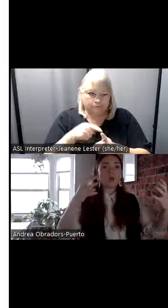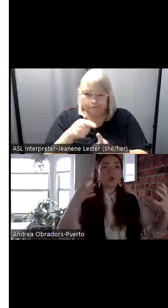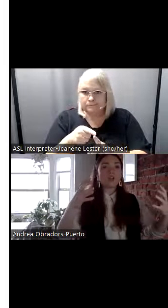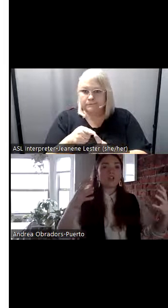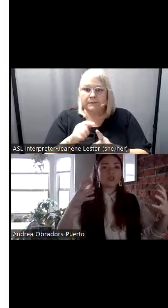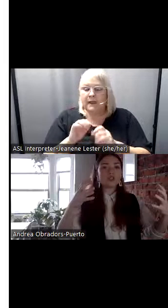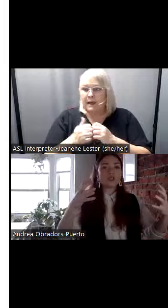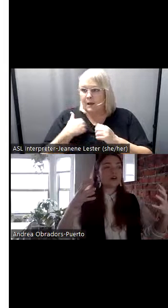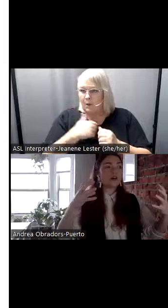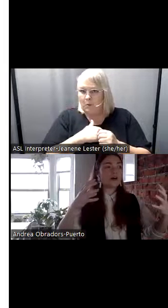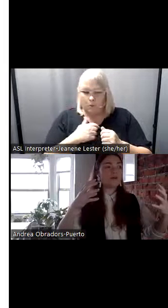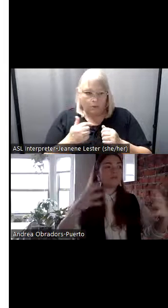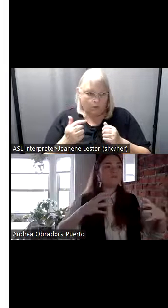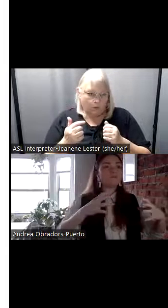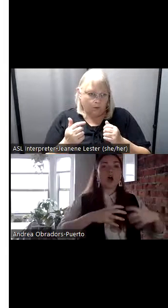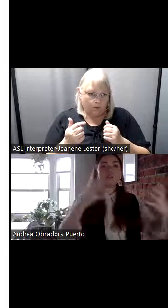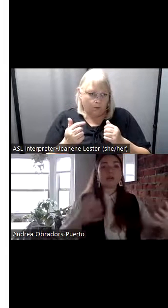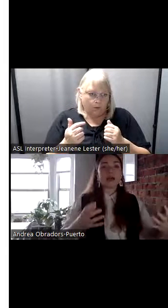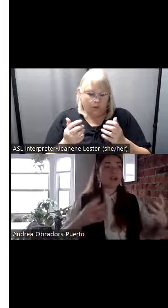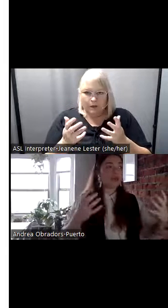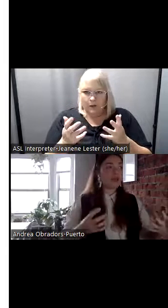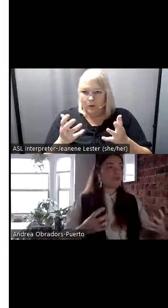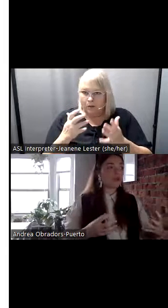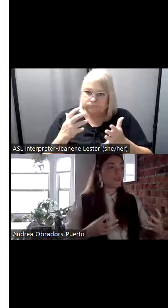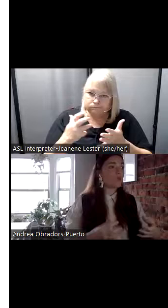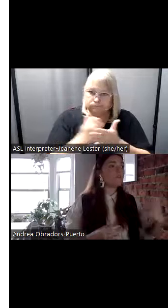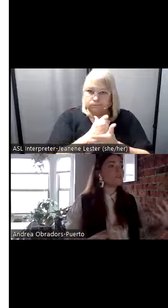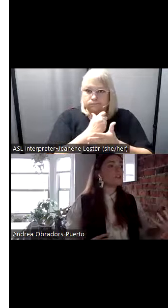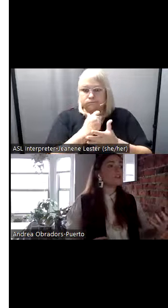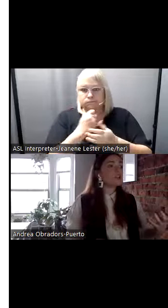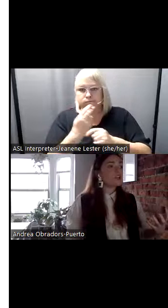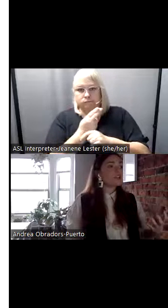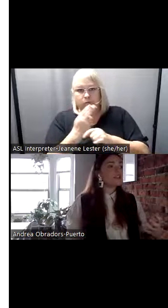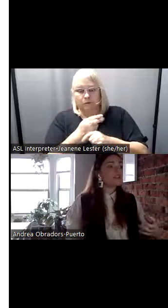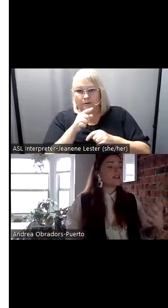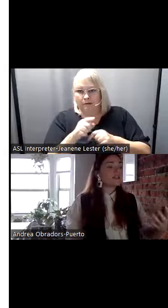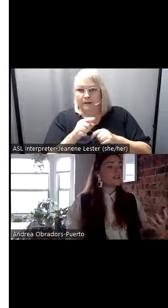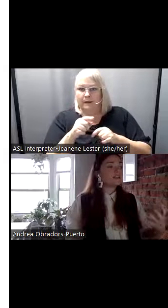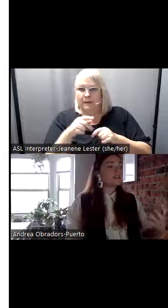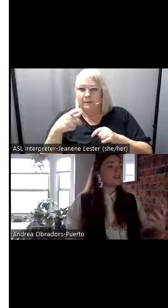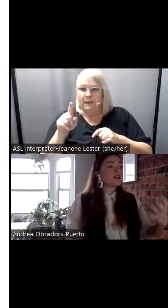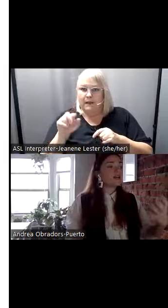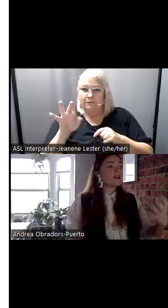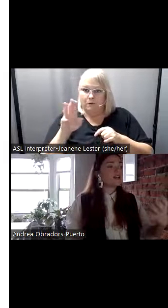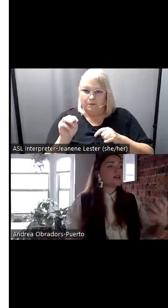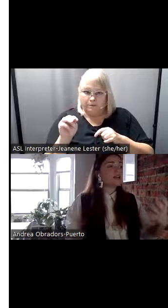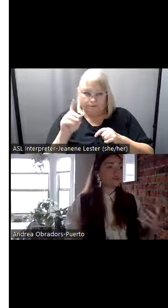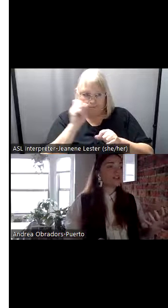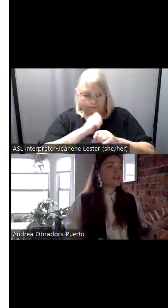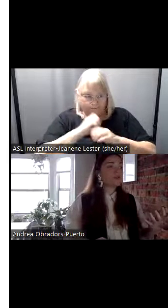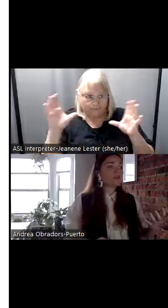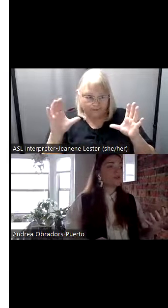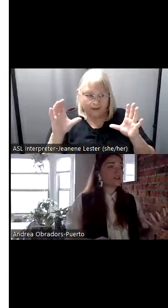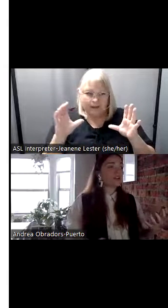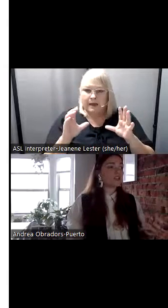how we want to optimize our platform. So we envision the ideal digital